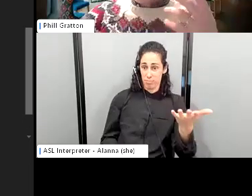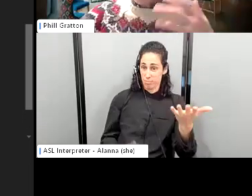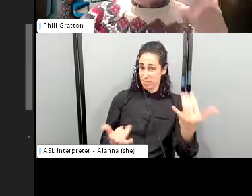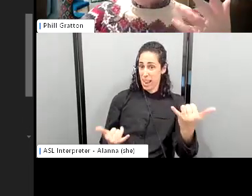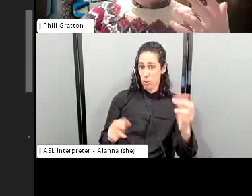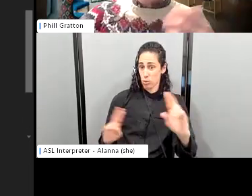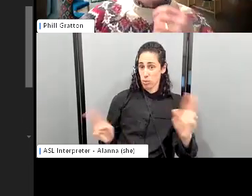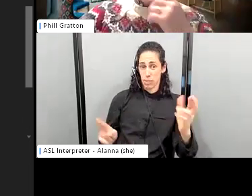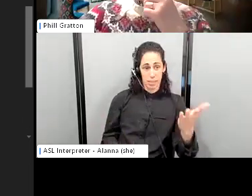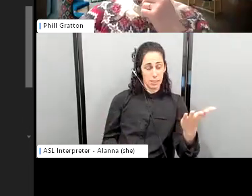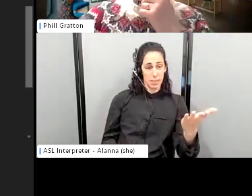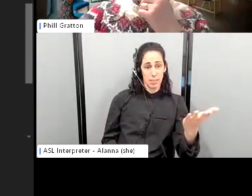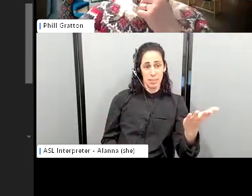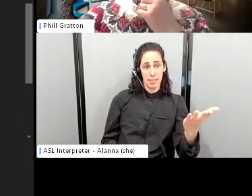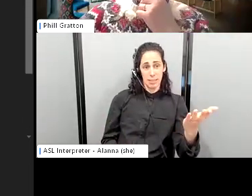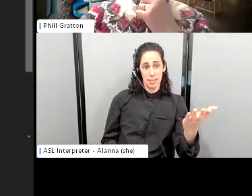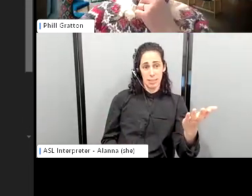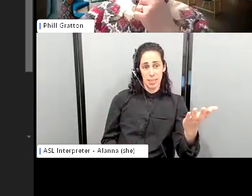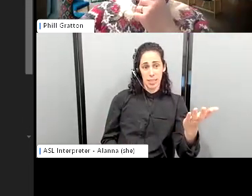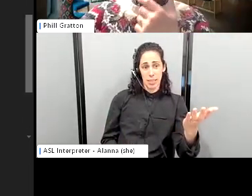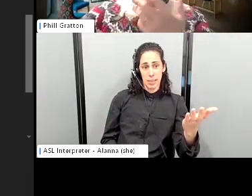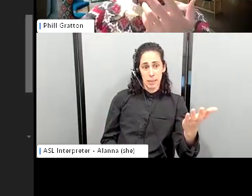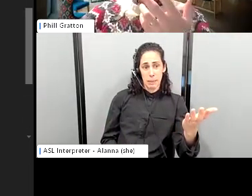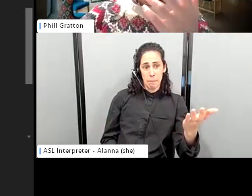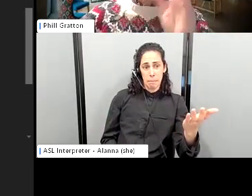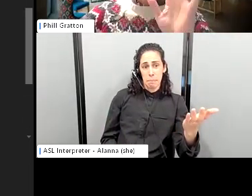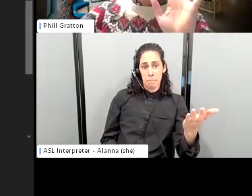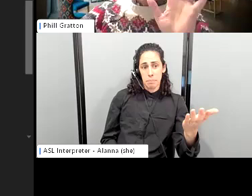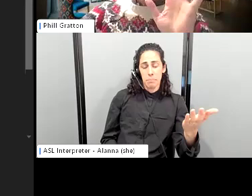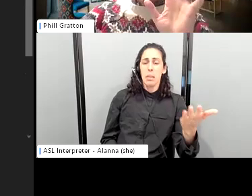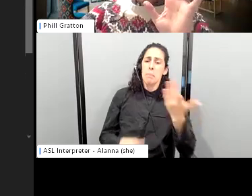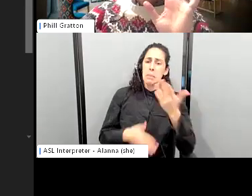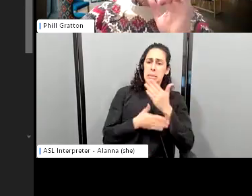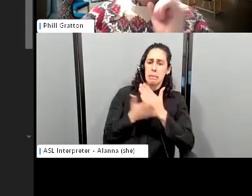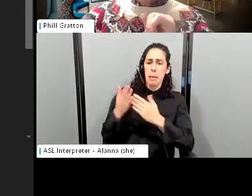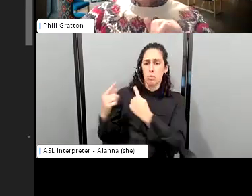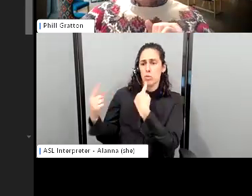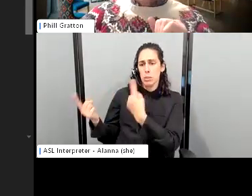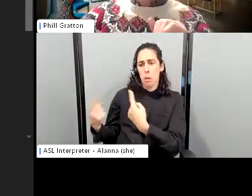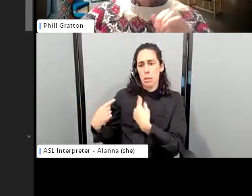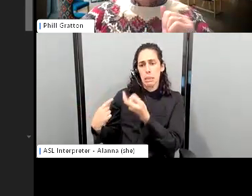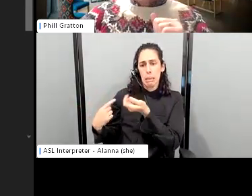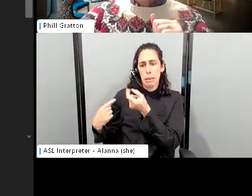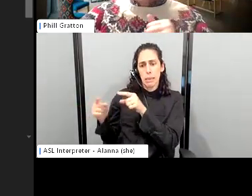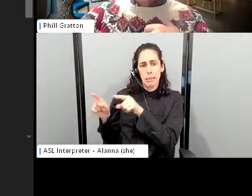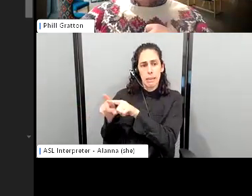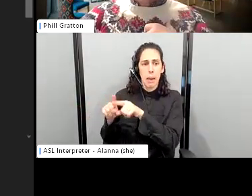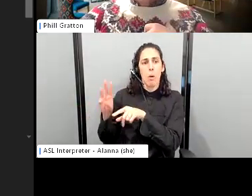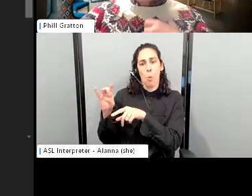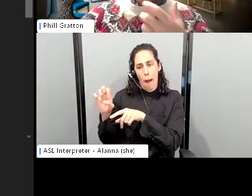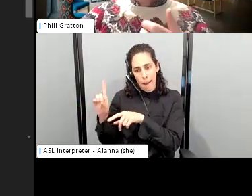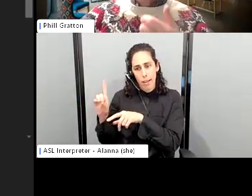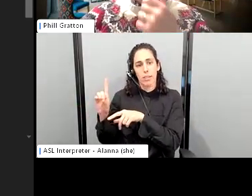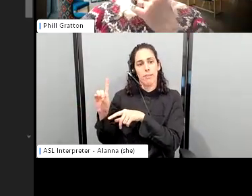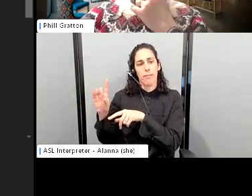of course, there are probably a lot of the same things it's already been saying, but look, it looks the list is a little bit different. So the wildflowers,